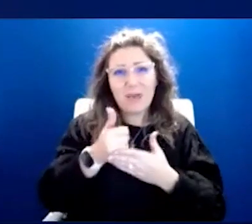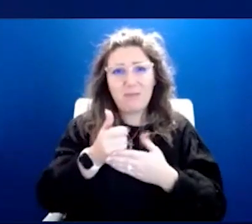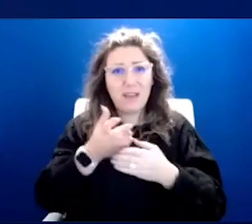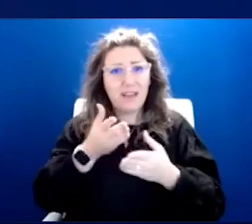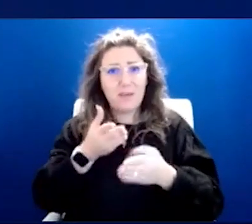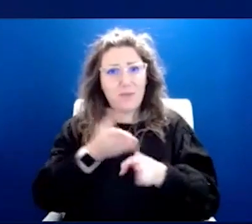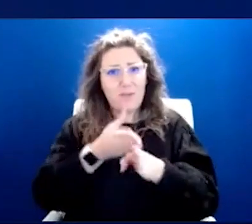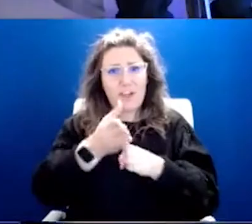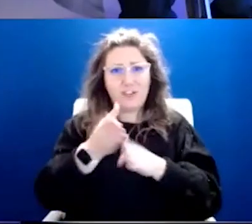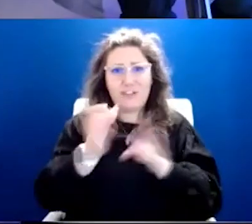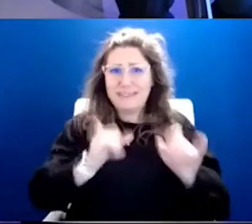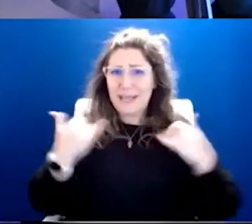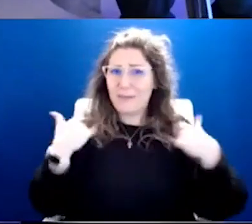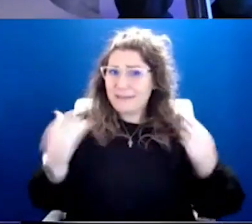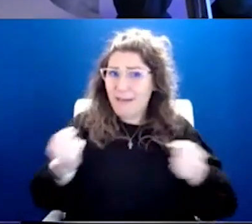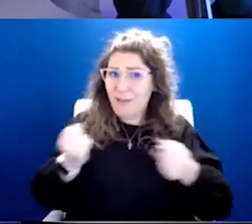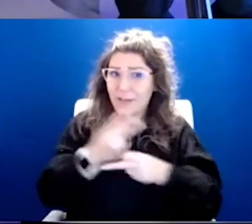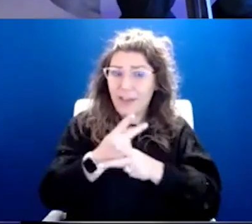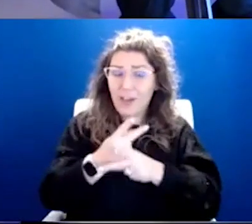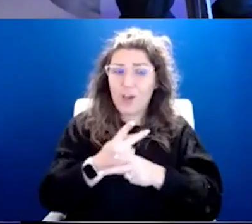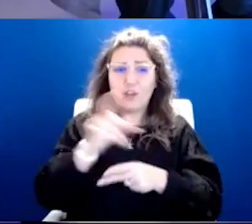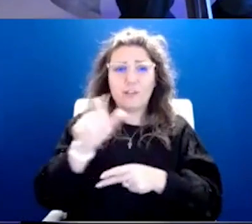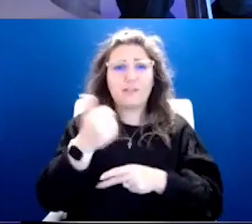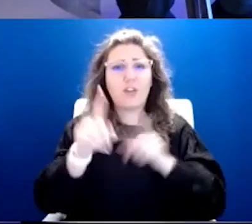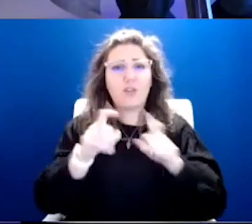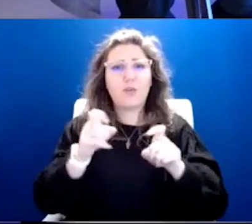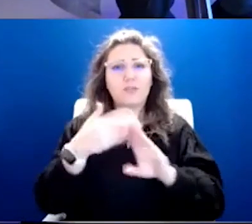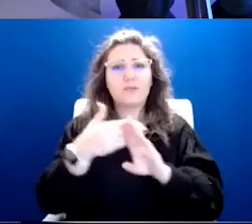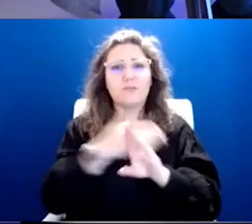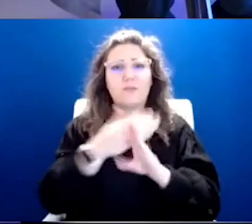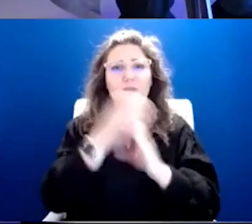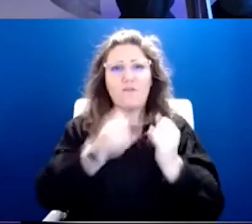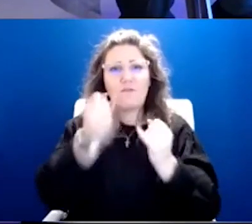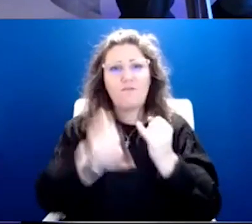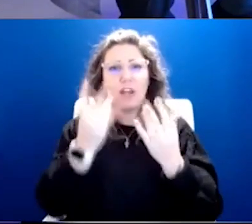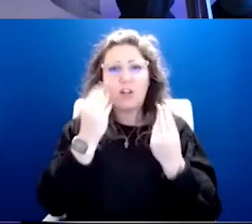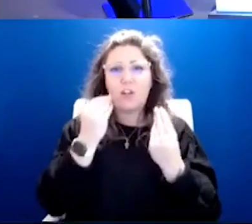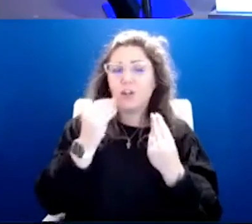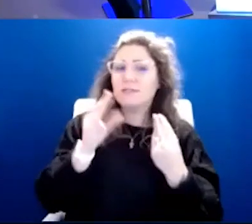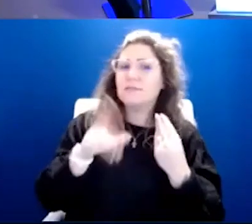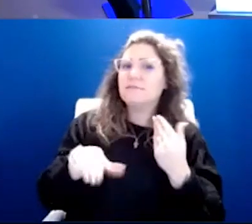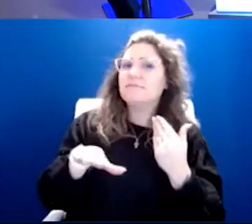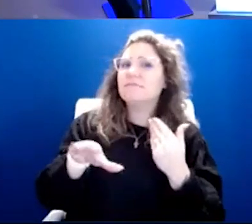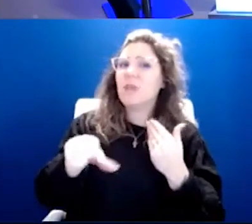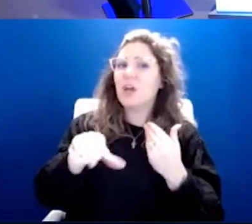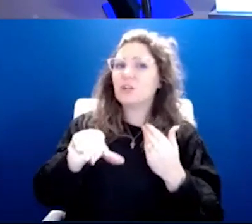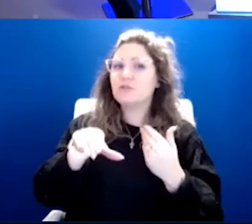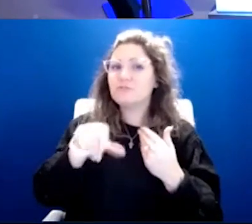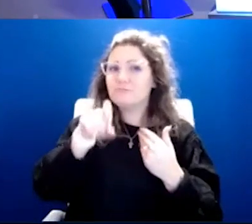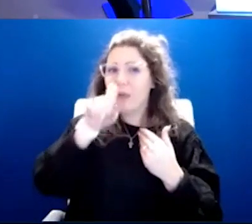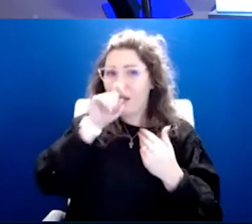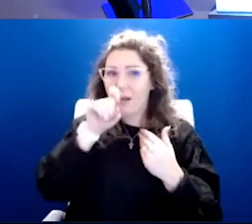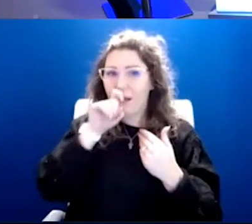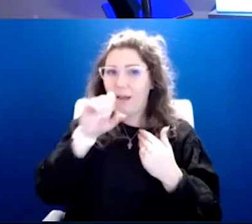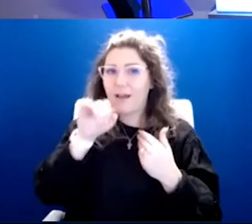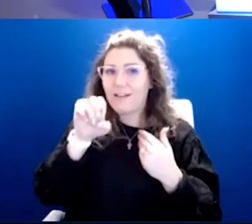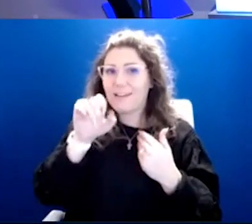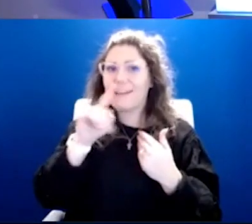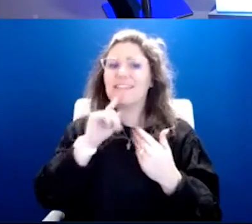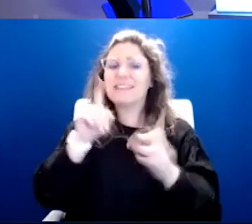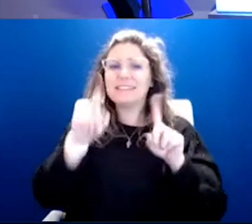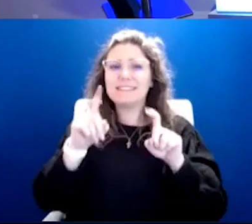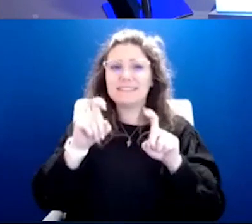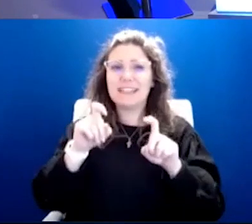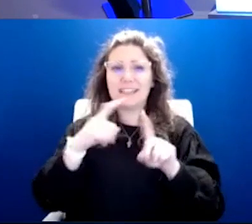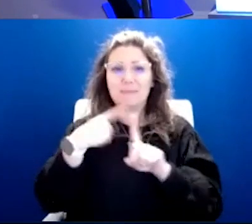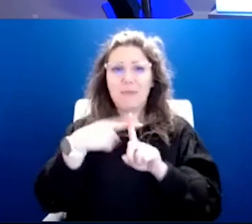healthcare. I have another question I want to ask you before we get to some final thoughts. But Dr. Hawkinson, Victor wants to know, he's tested positive for COVID. When